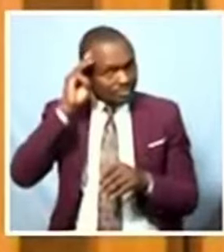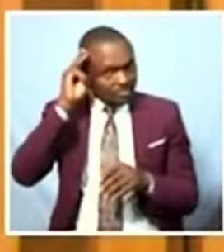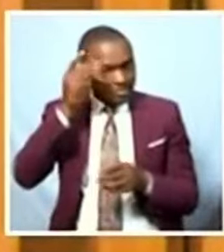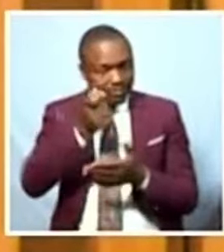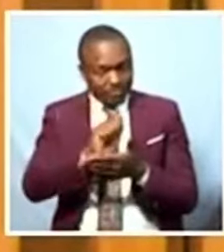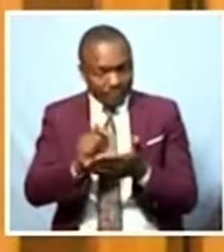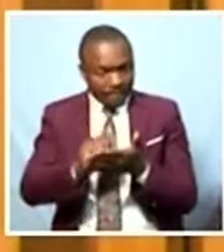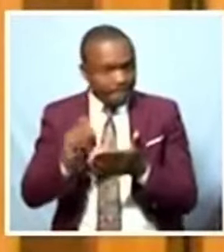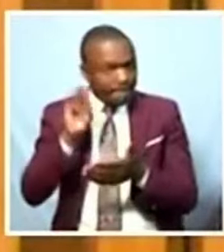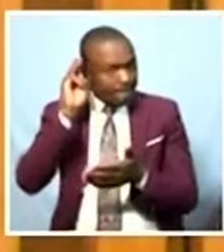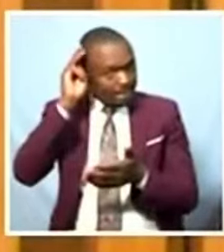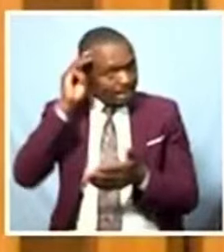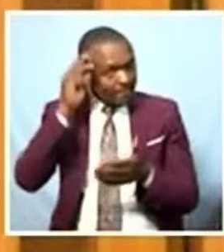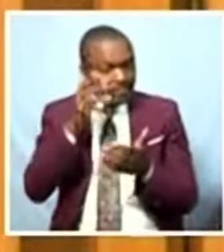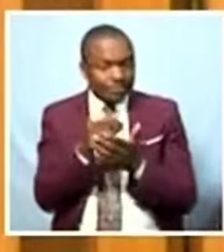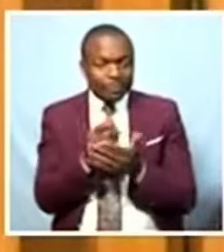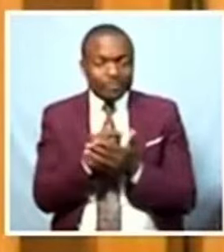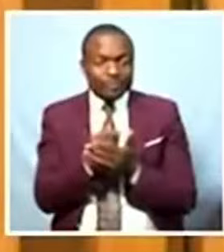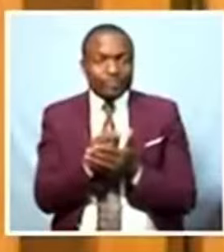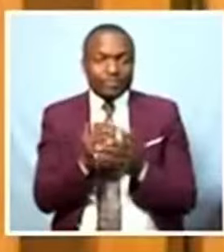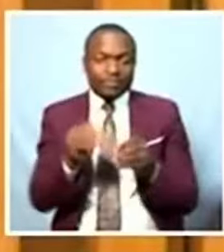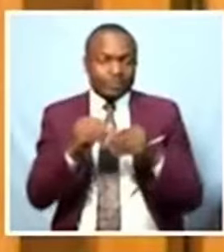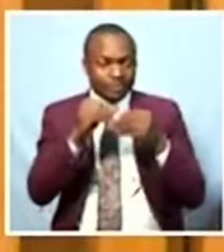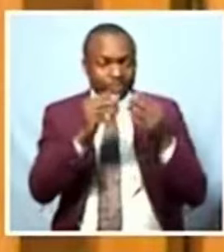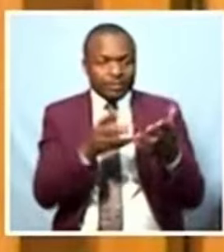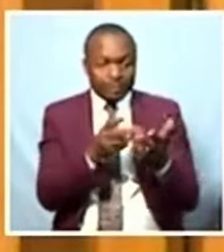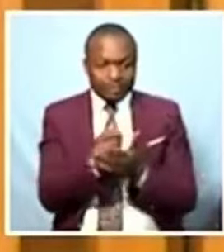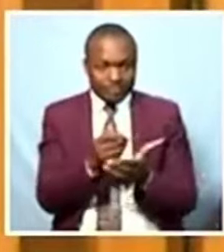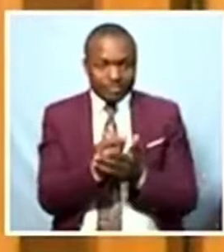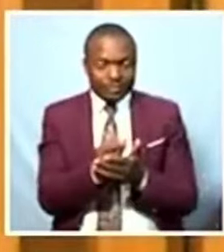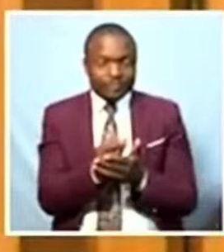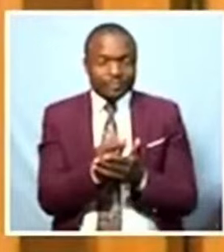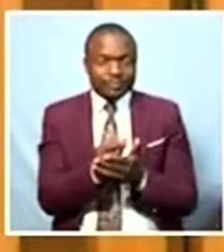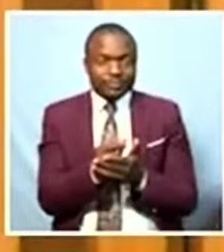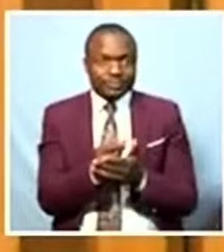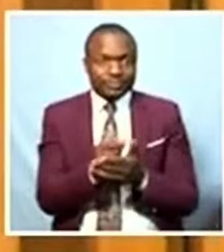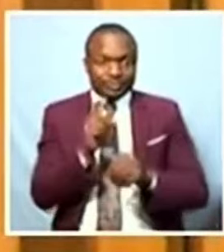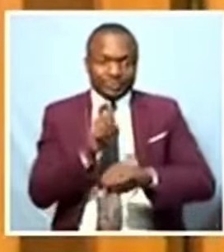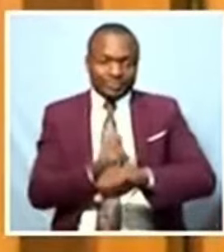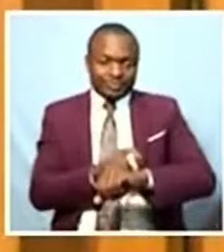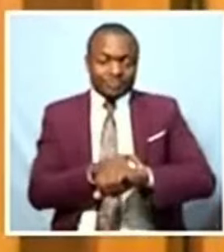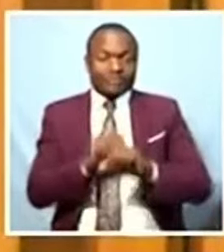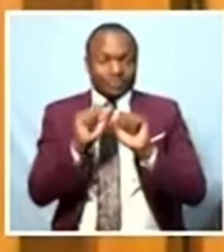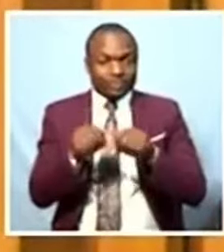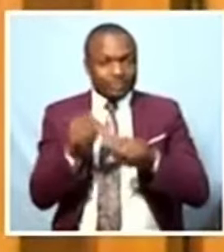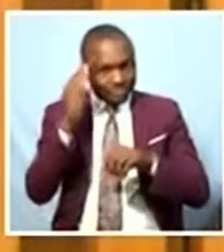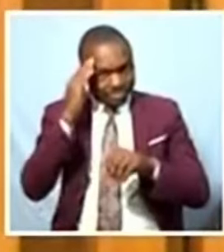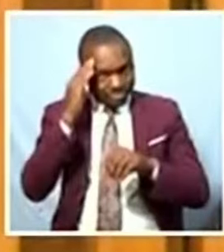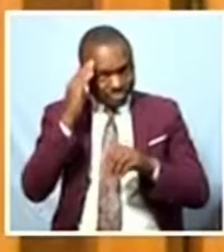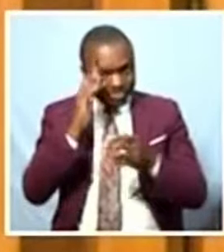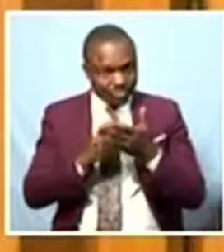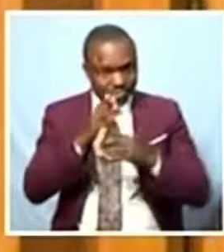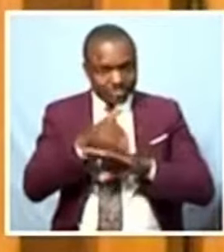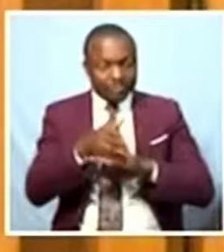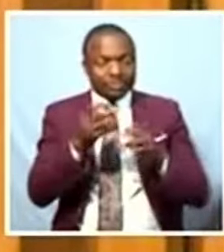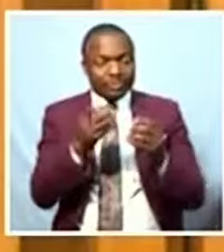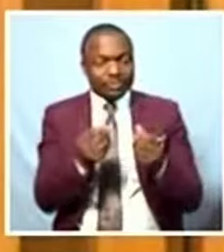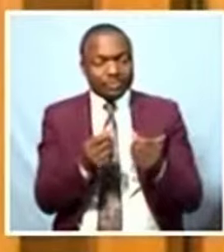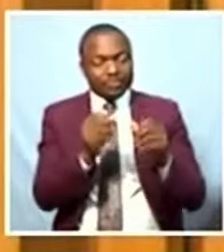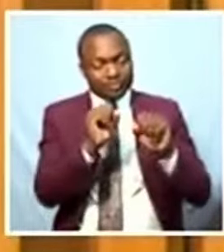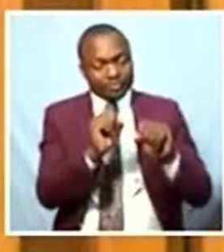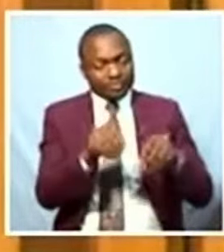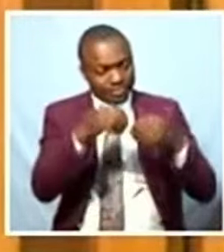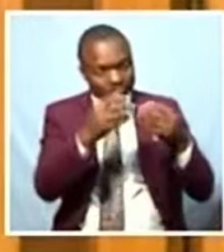to the Ministry of Finance to release the funds, and so therefore the time frame can only be known once the funds are